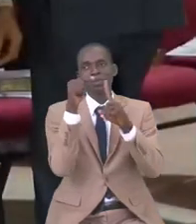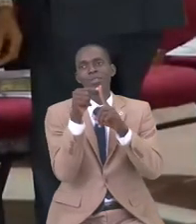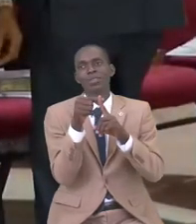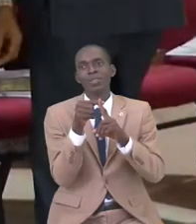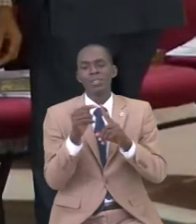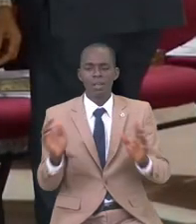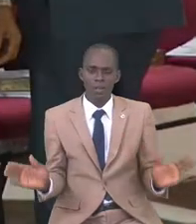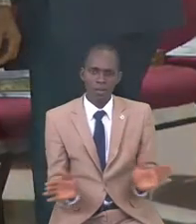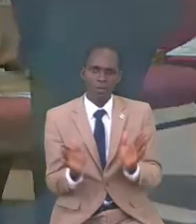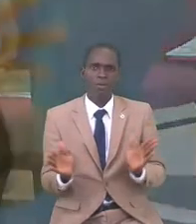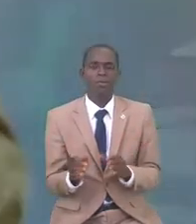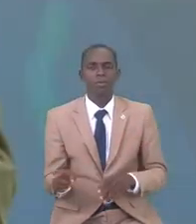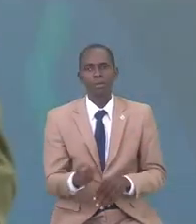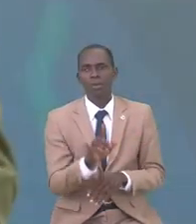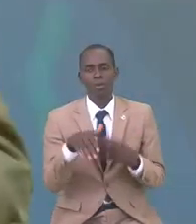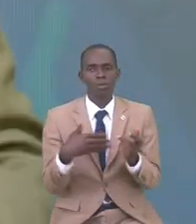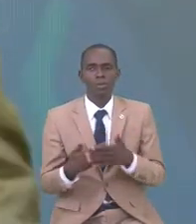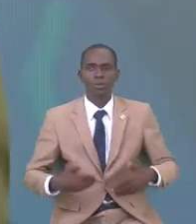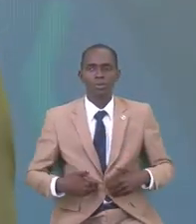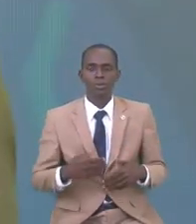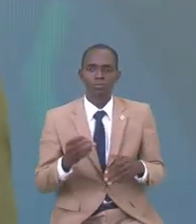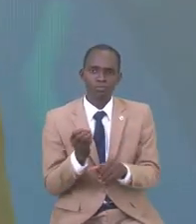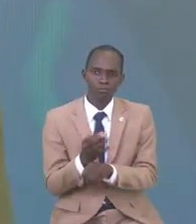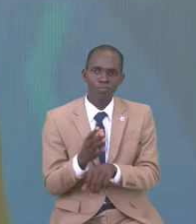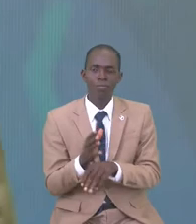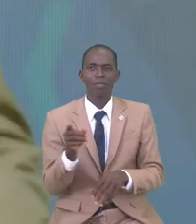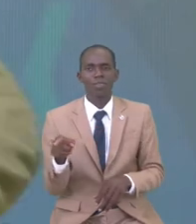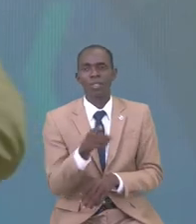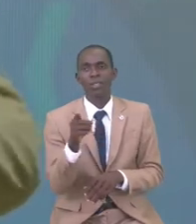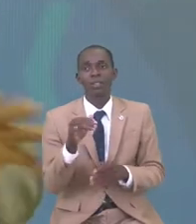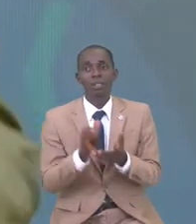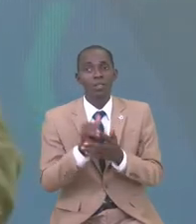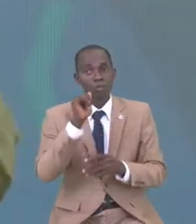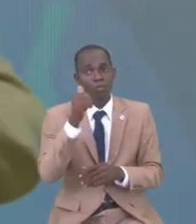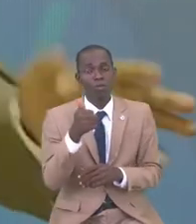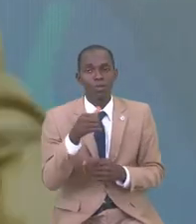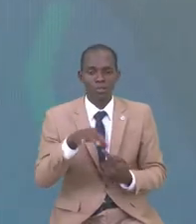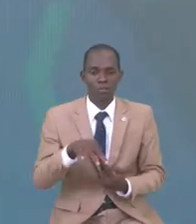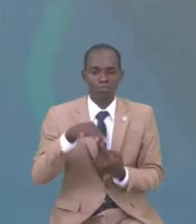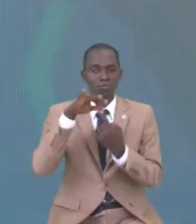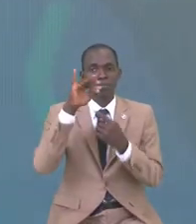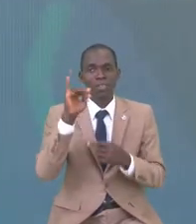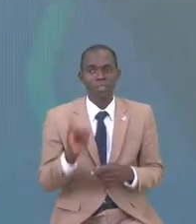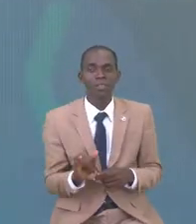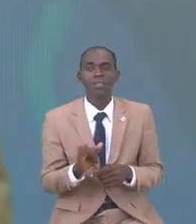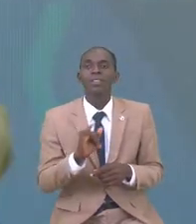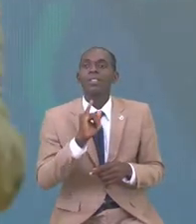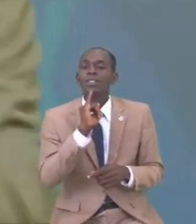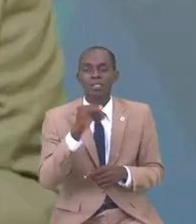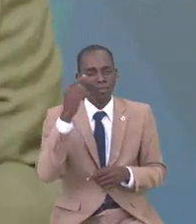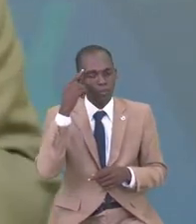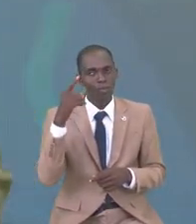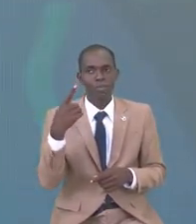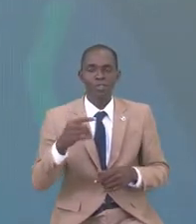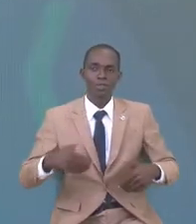Encourage them, talk to them, speak to them, that tomorrow is specially dedicated to them. And